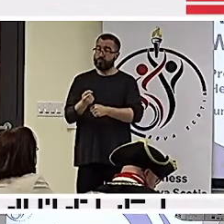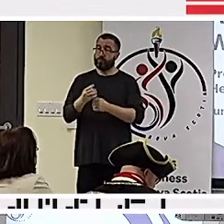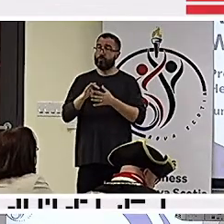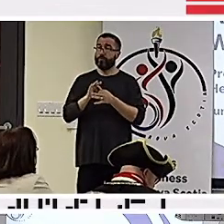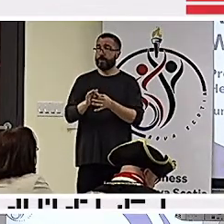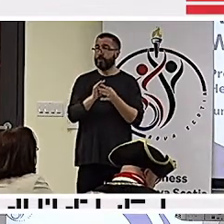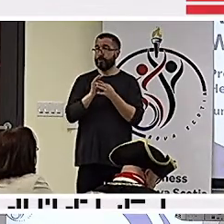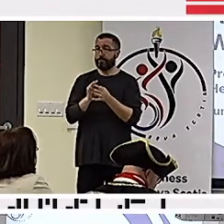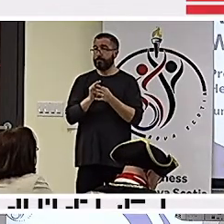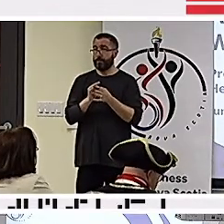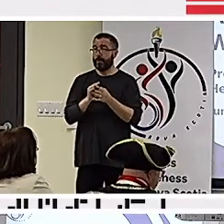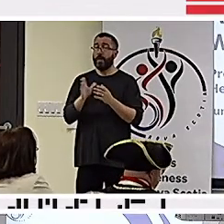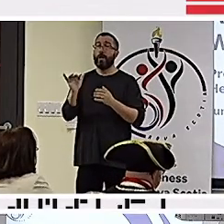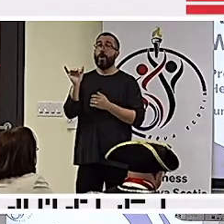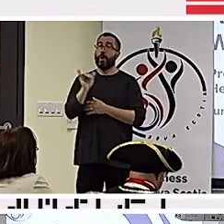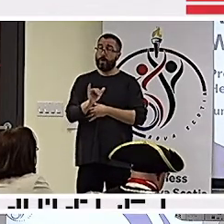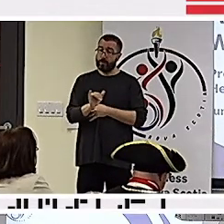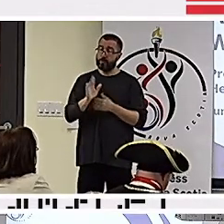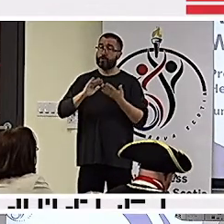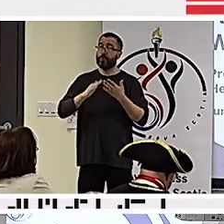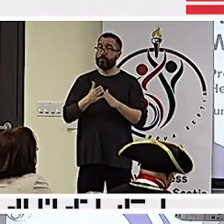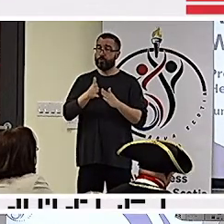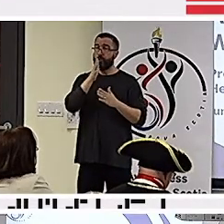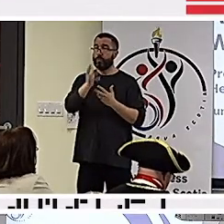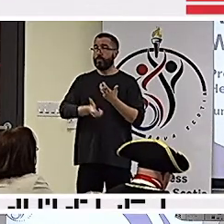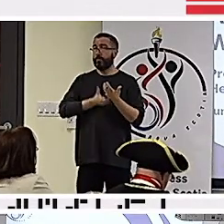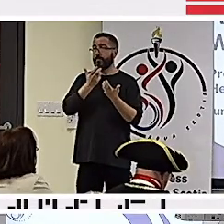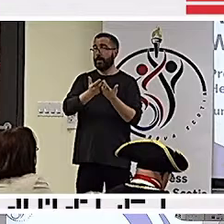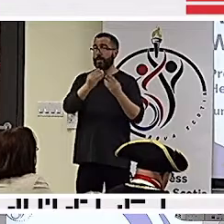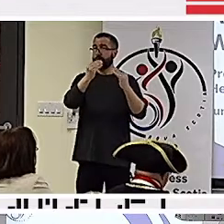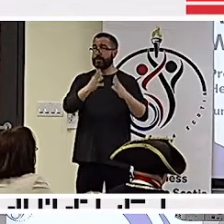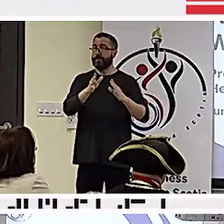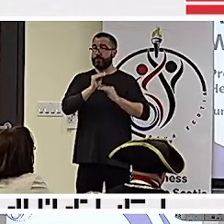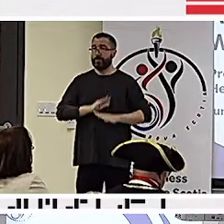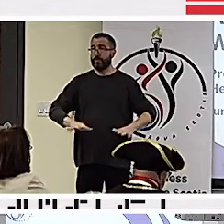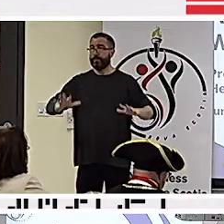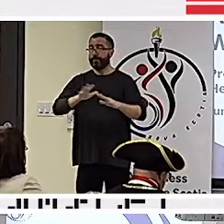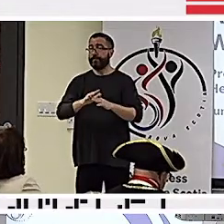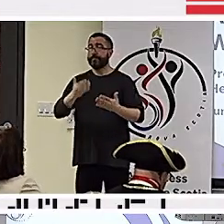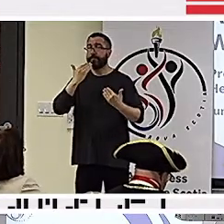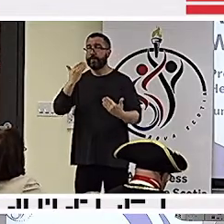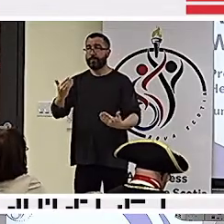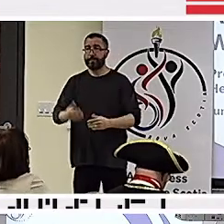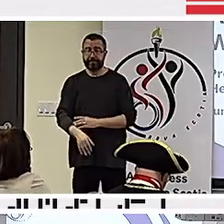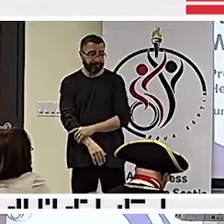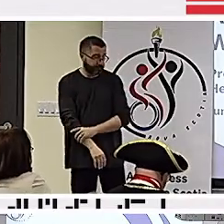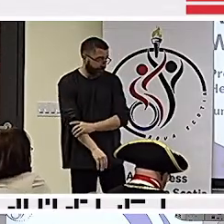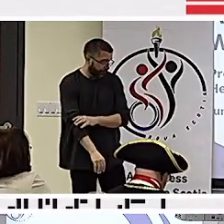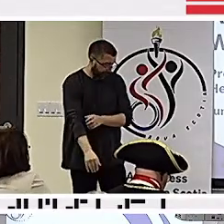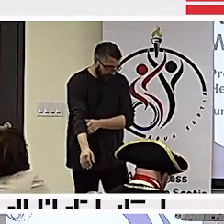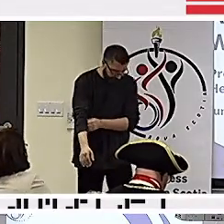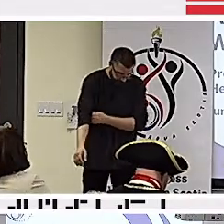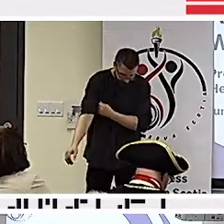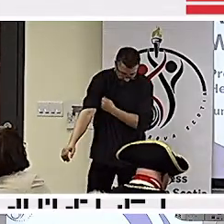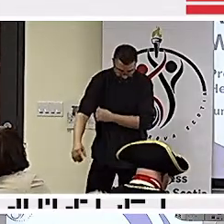in ways that align with the teachings of this land. R'Laliok, and thank you.